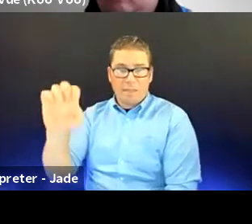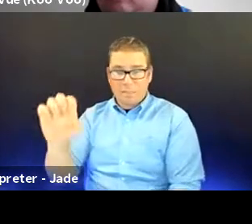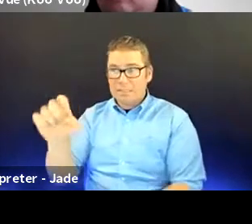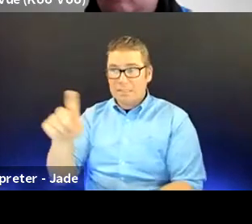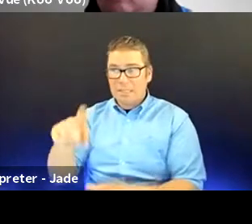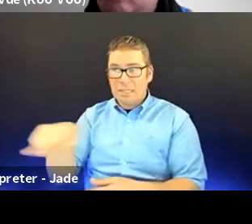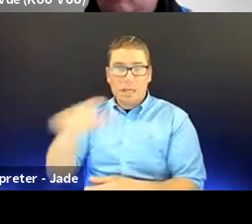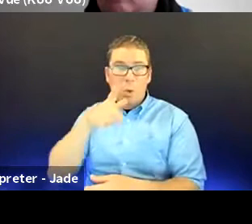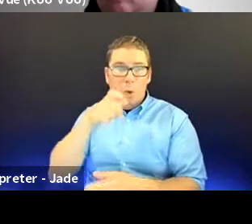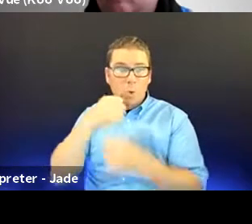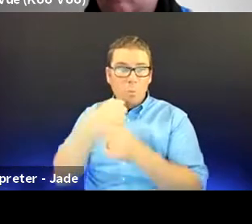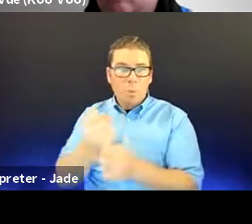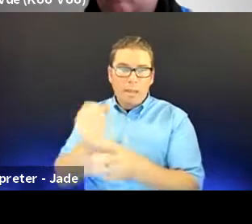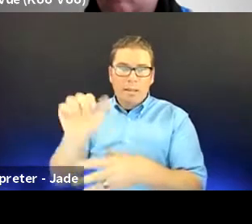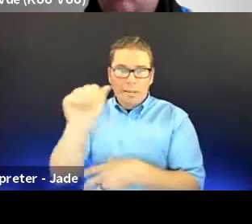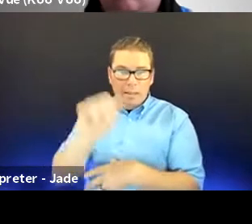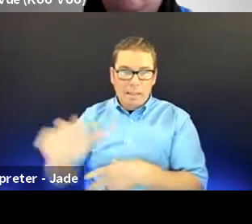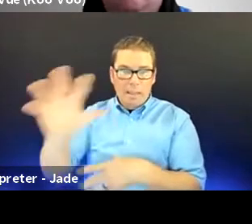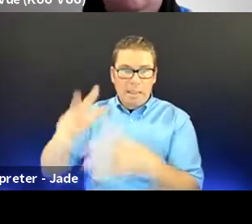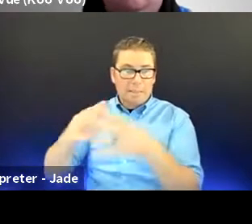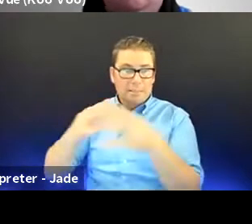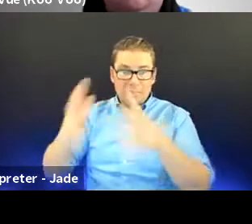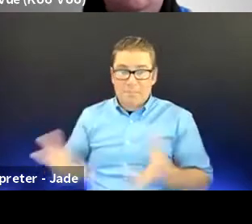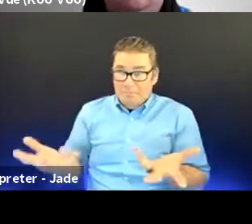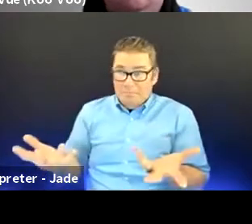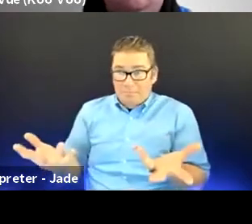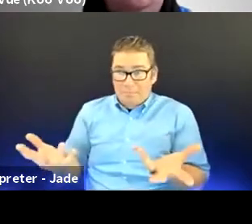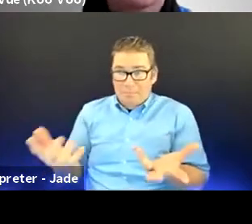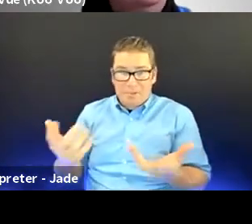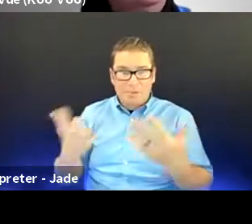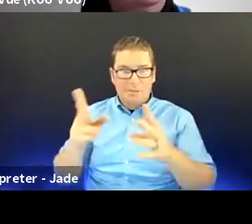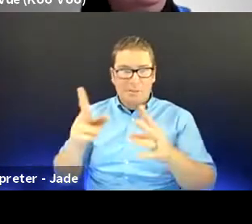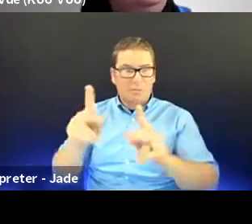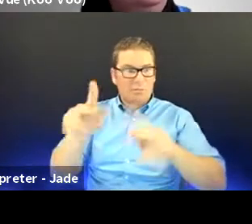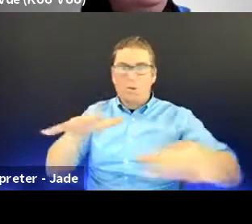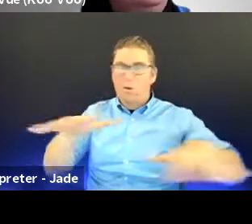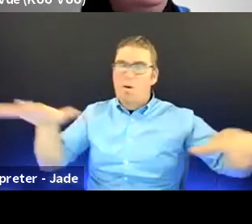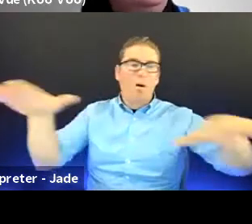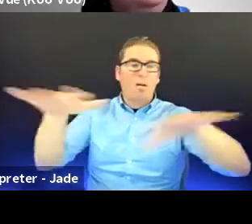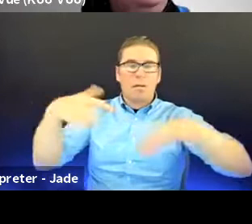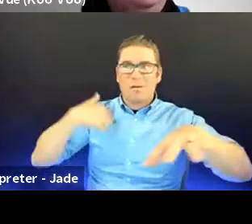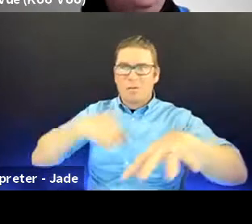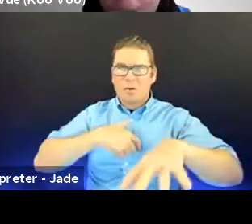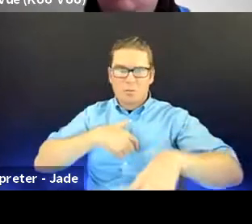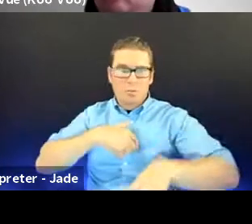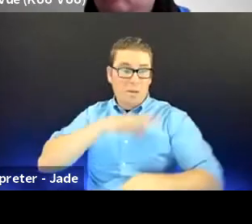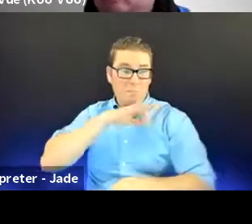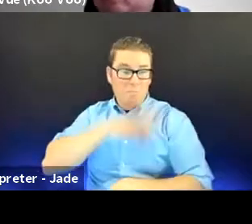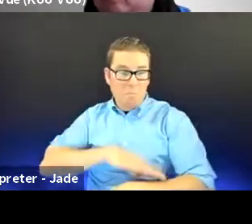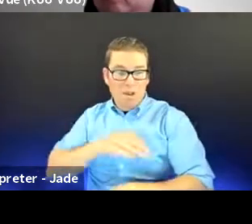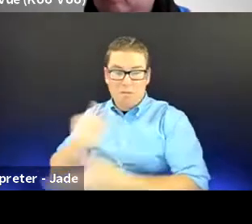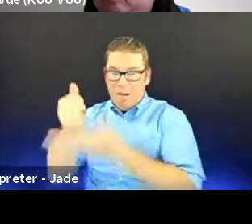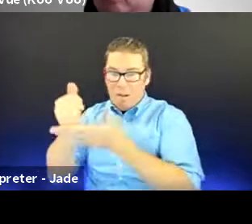by Asian Americans. So we have contributed a lot to this society, and we need to fight against anti-Asian